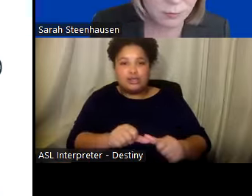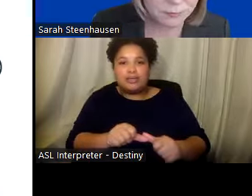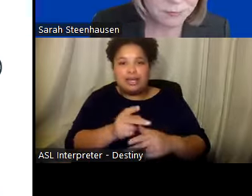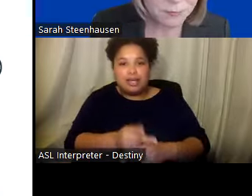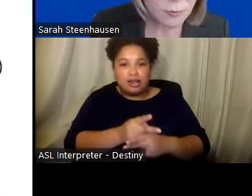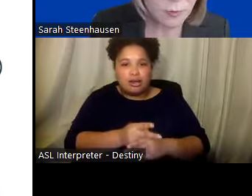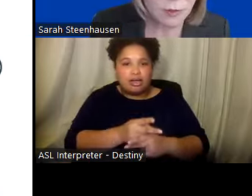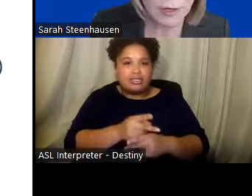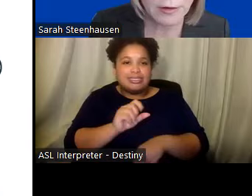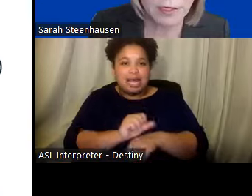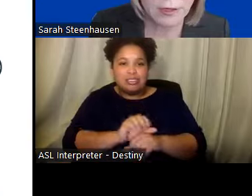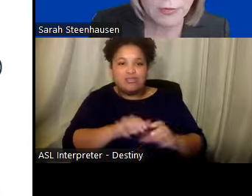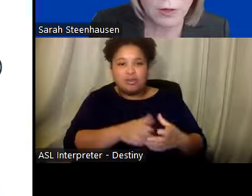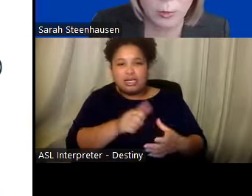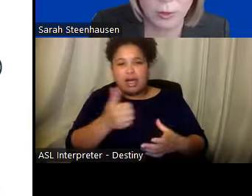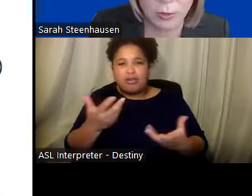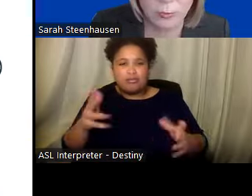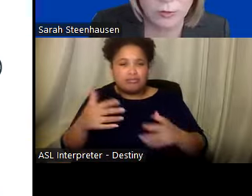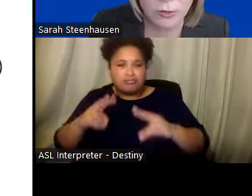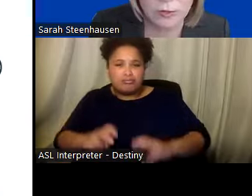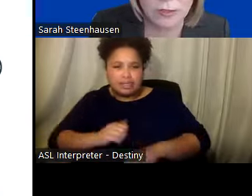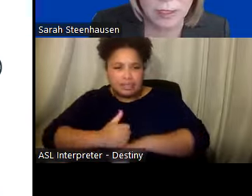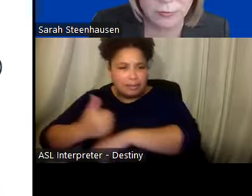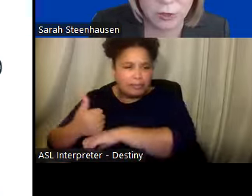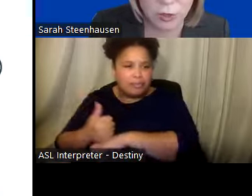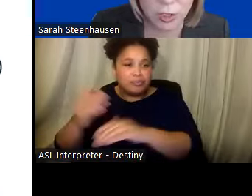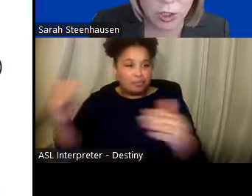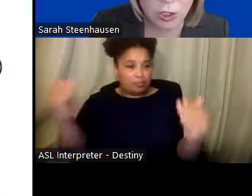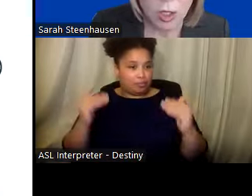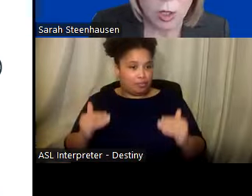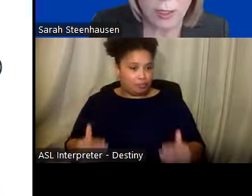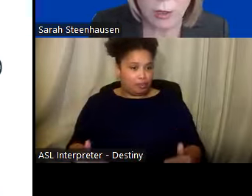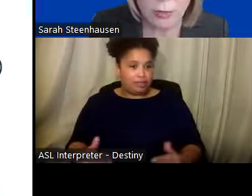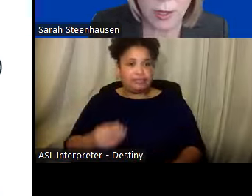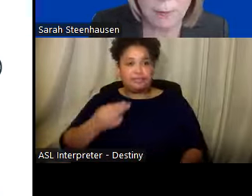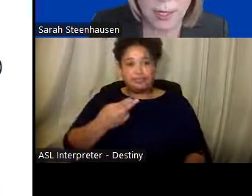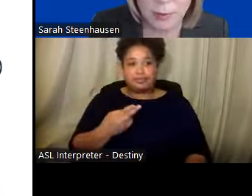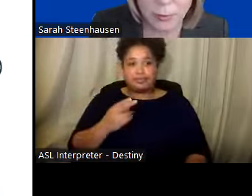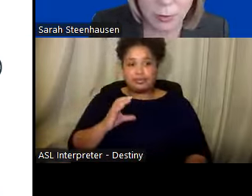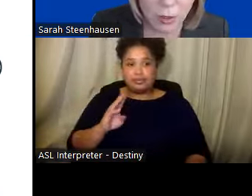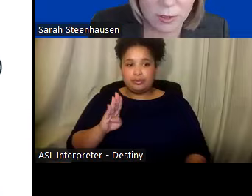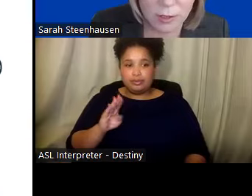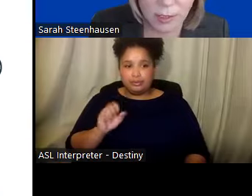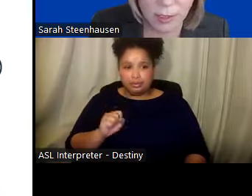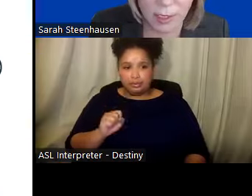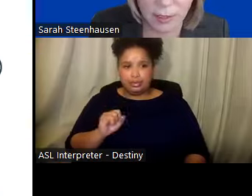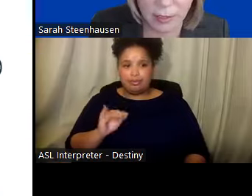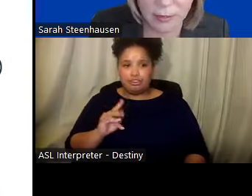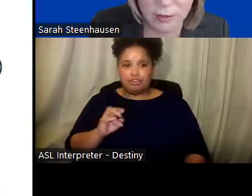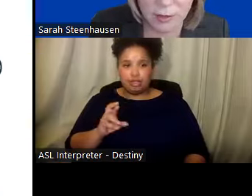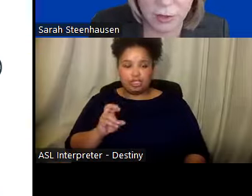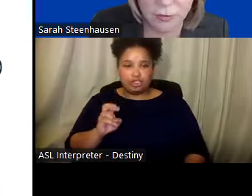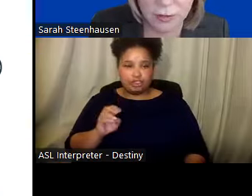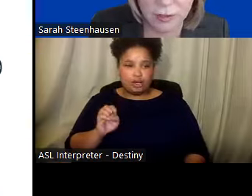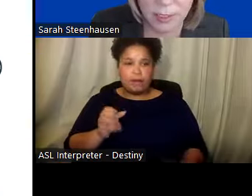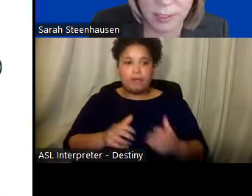place. In the area of home and community-based services infrastructure, we know that many people across the state can't